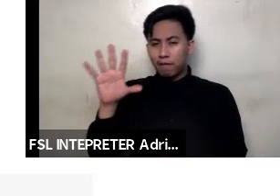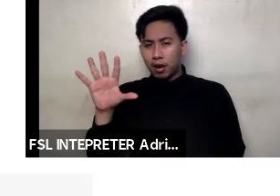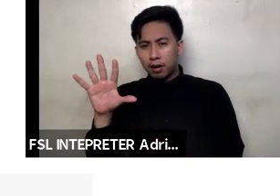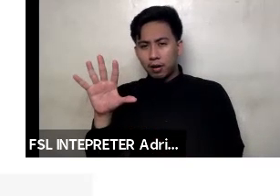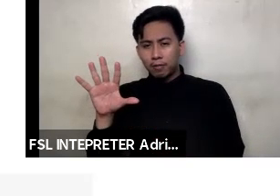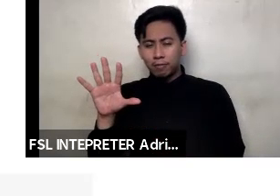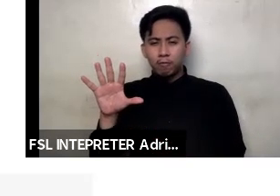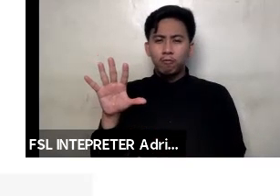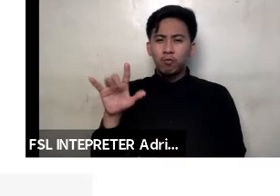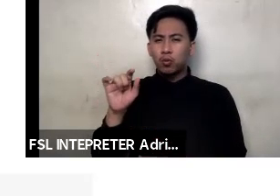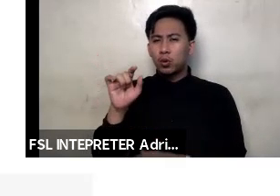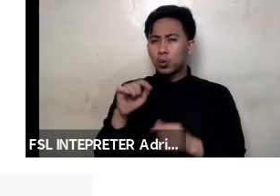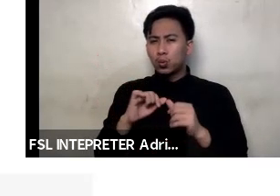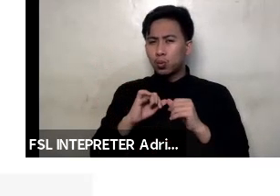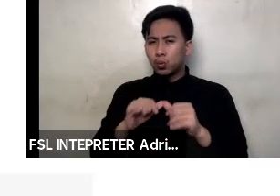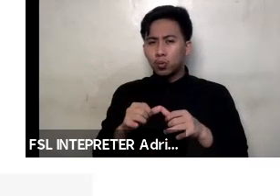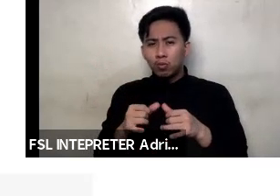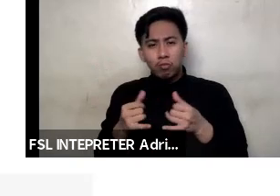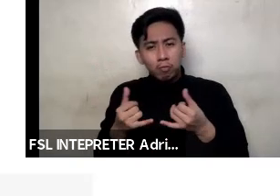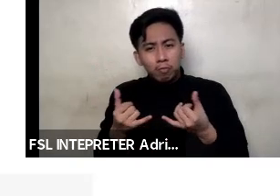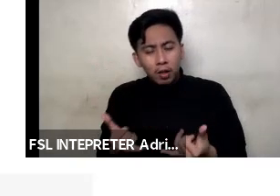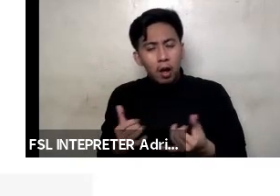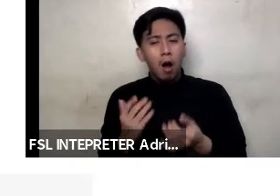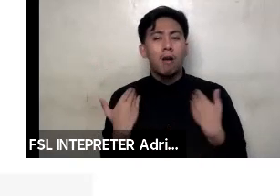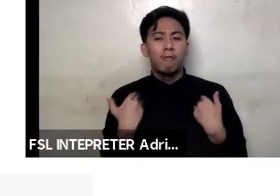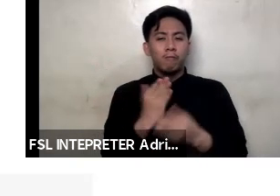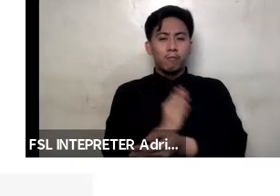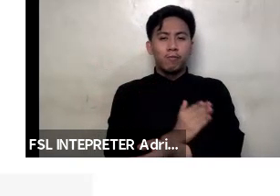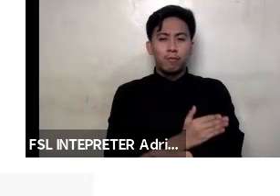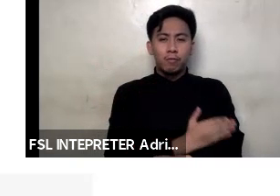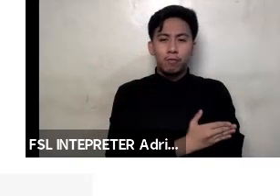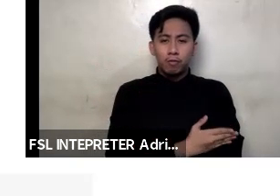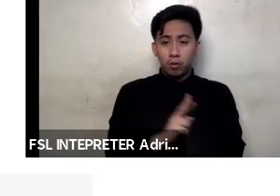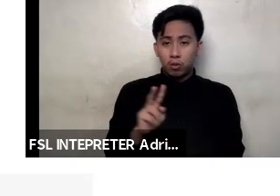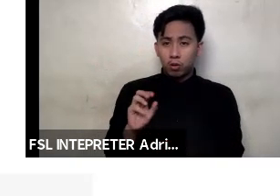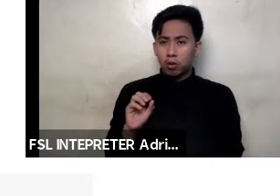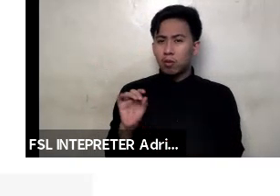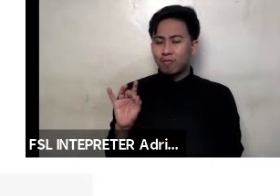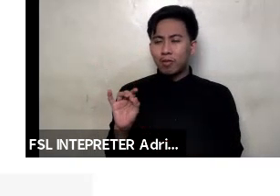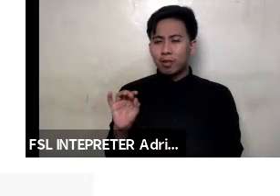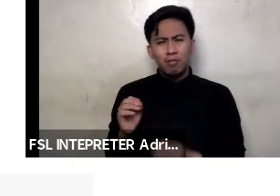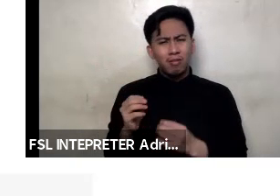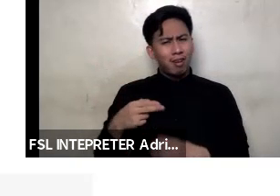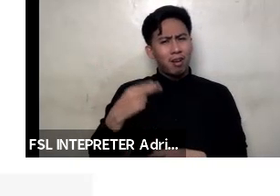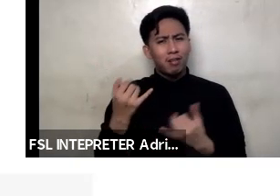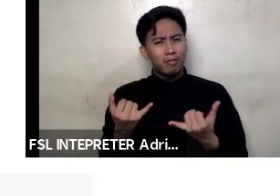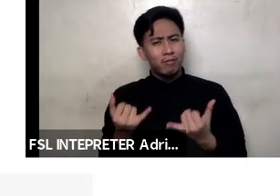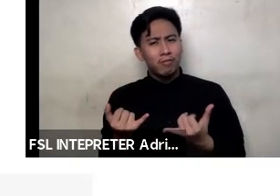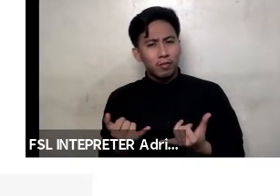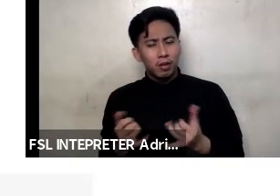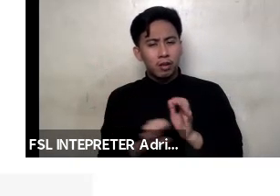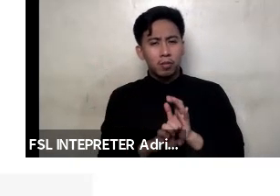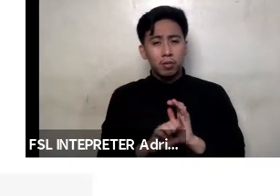It now improved and then updated in 2018. So mas mataas. Say for example, in the case of